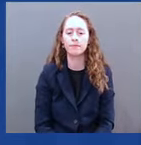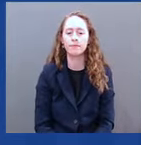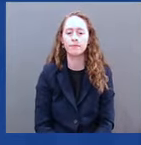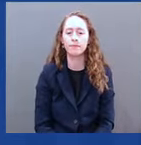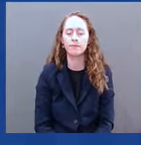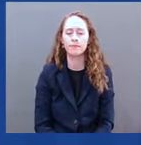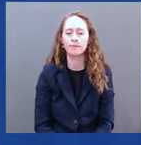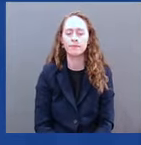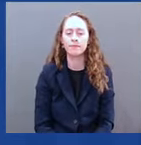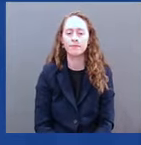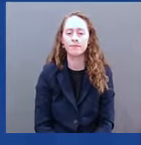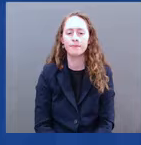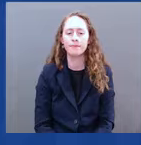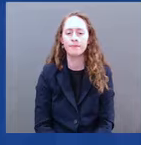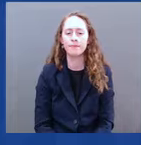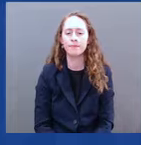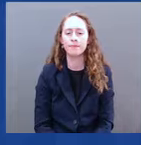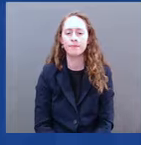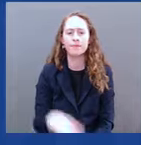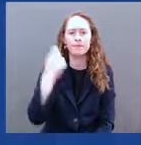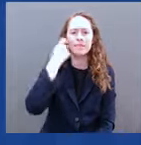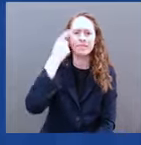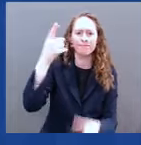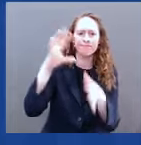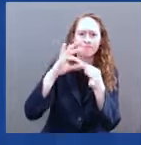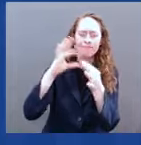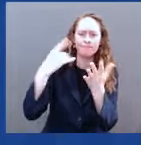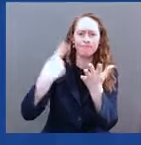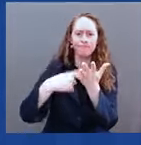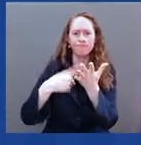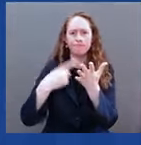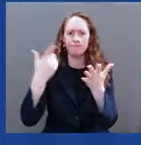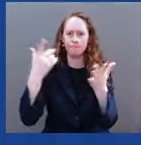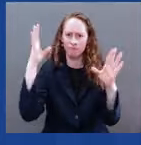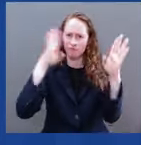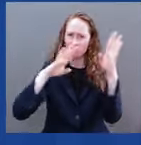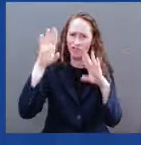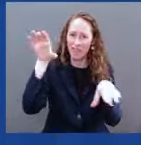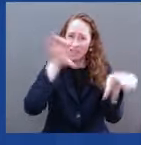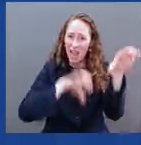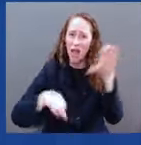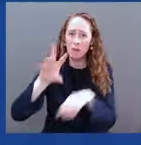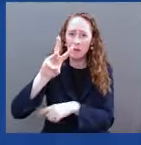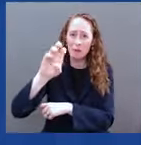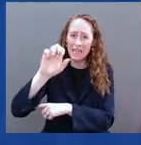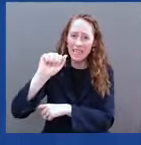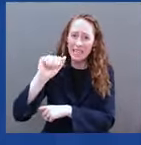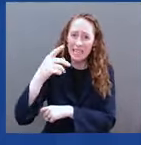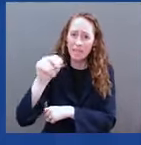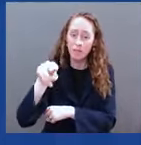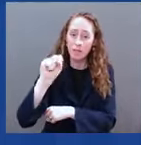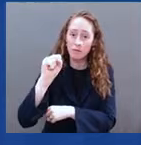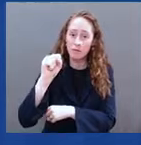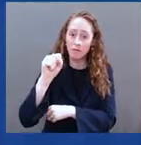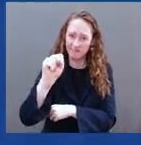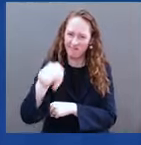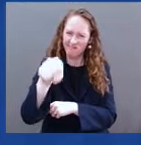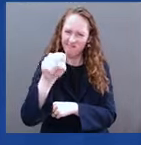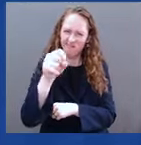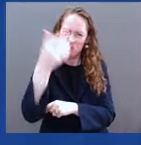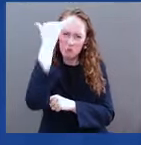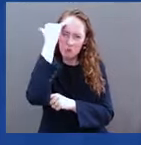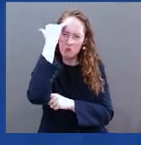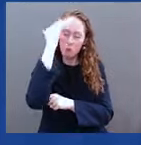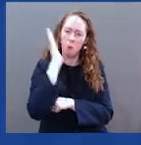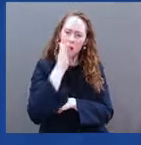gathered specific intelligence that suggests that President Putin is deploying these weapons, moving them to position, or considering their use?